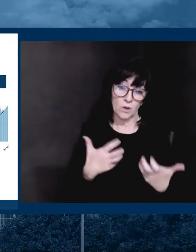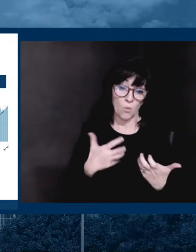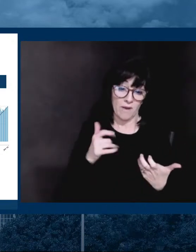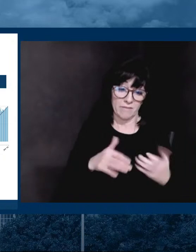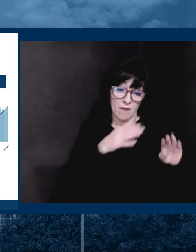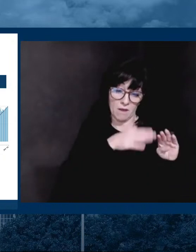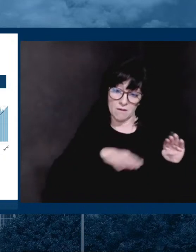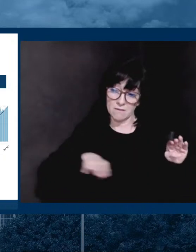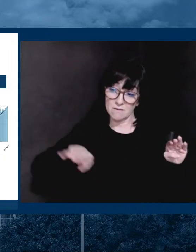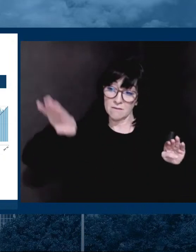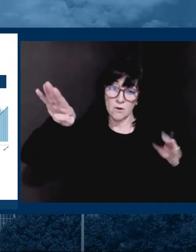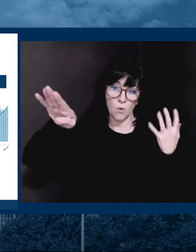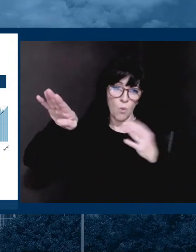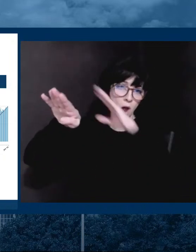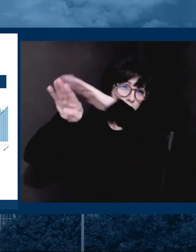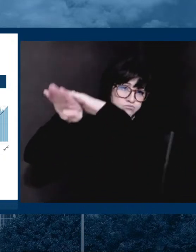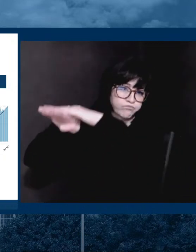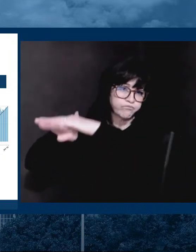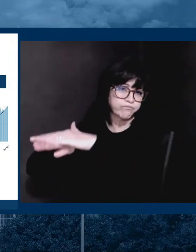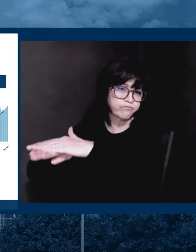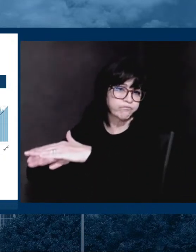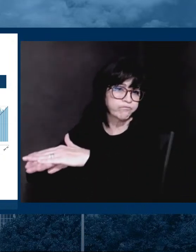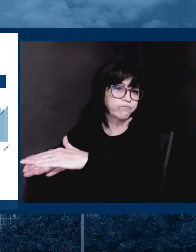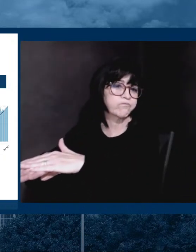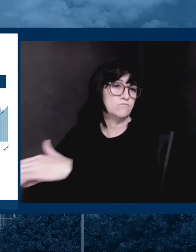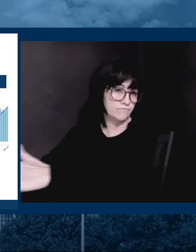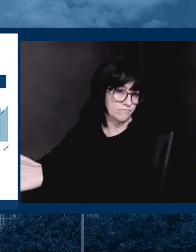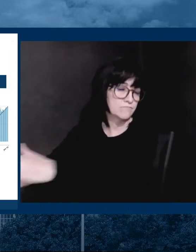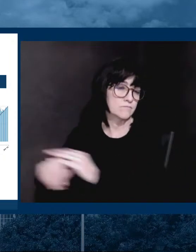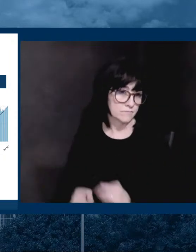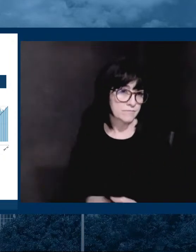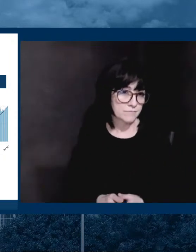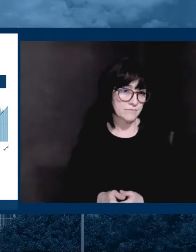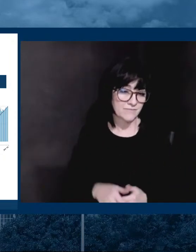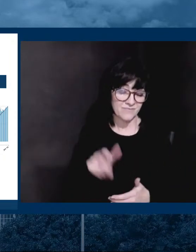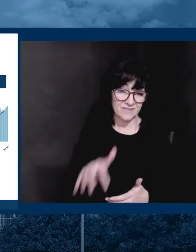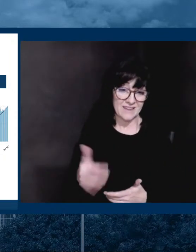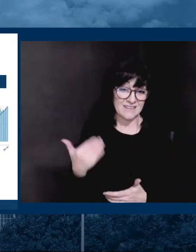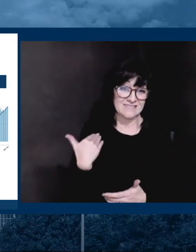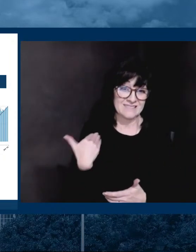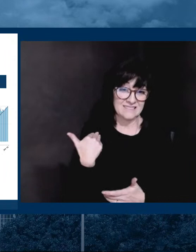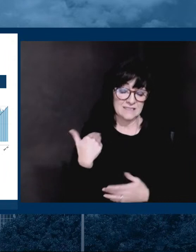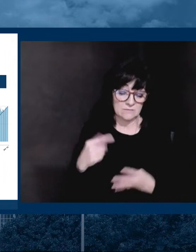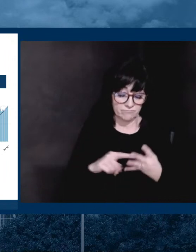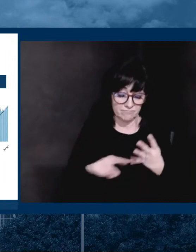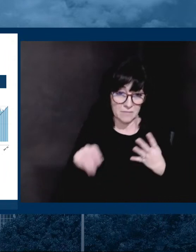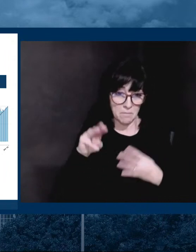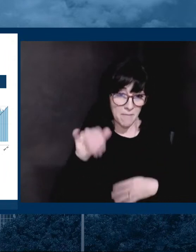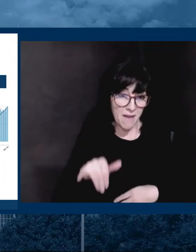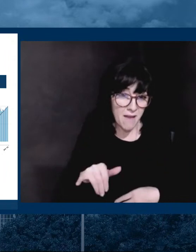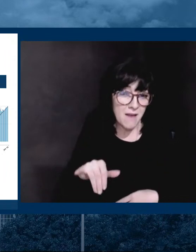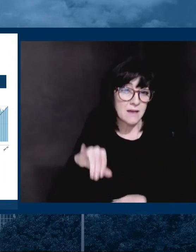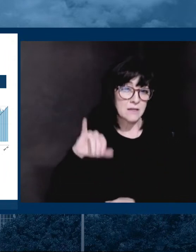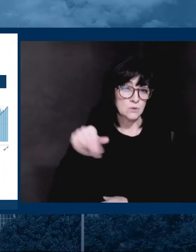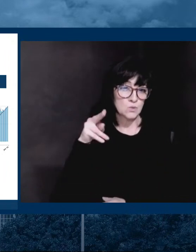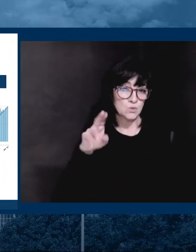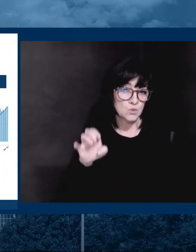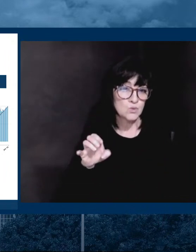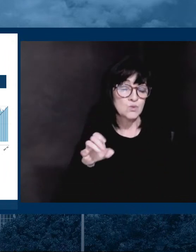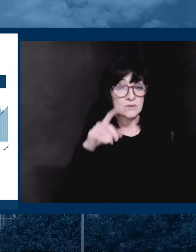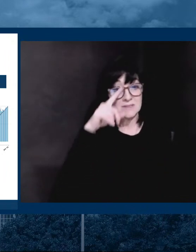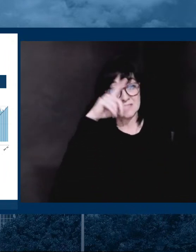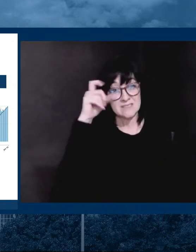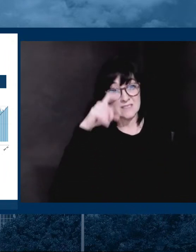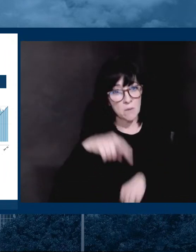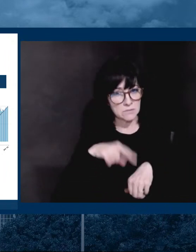spread across the state in late May, June, and through the summer, you can see the hospitalization